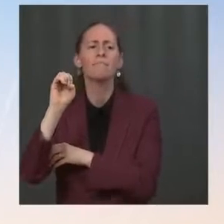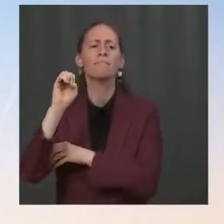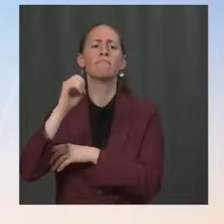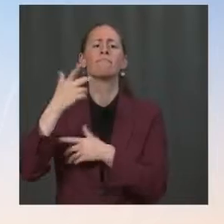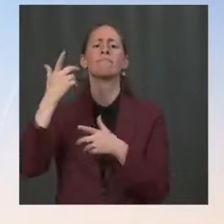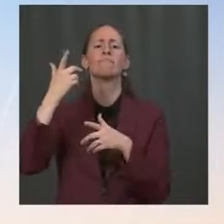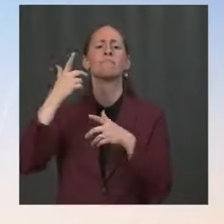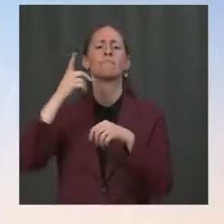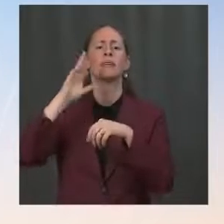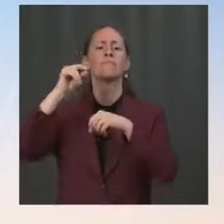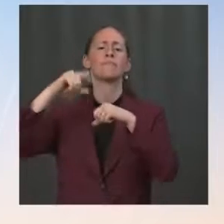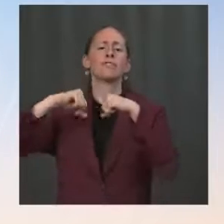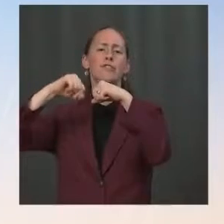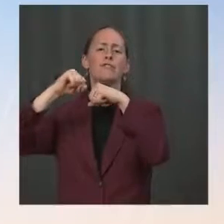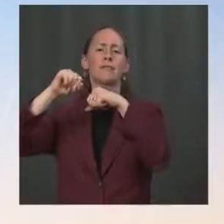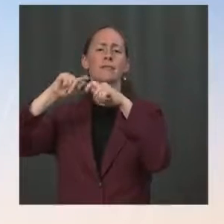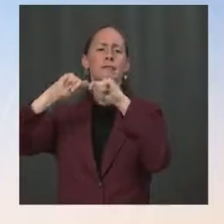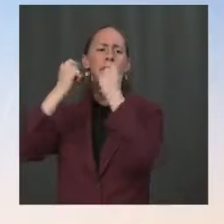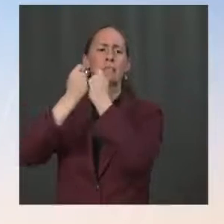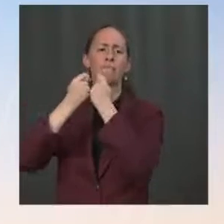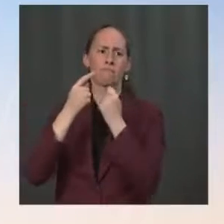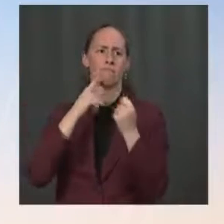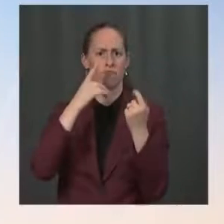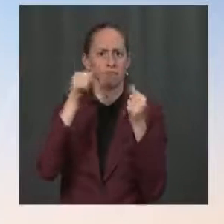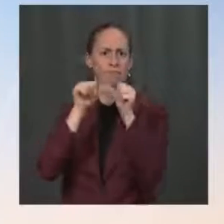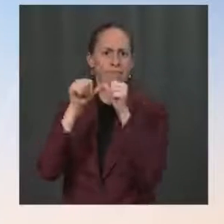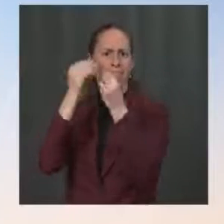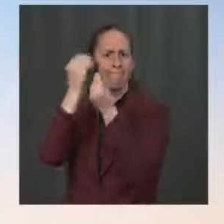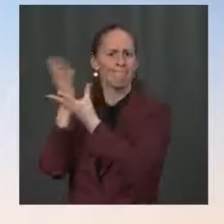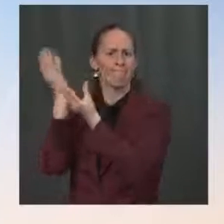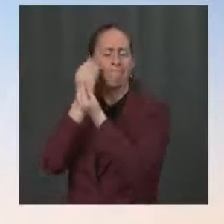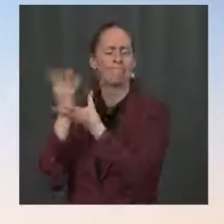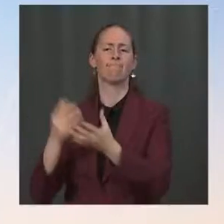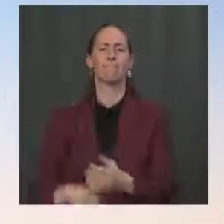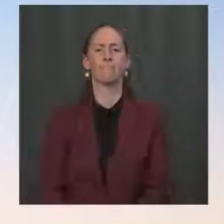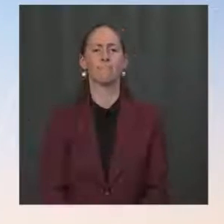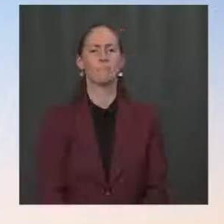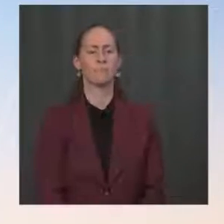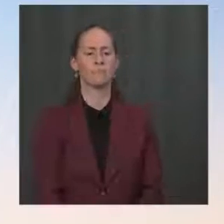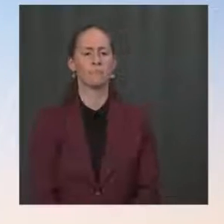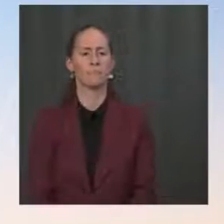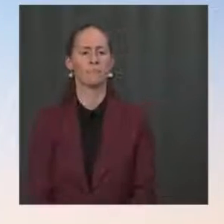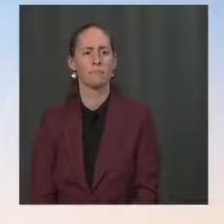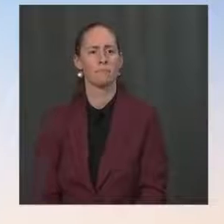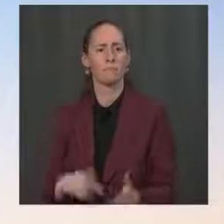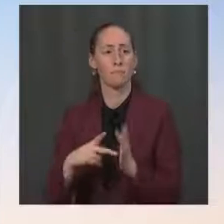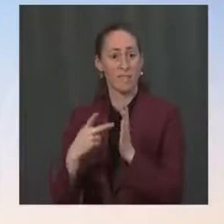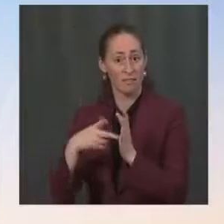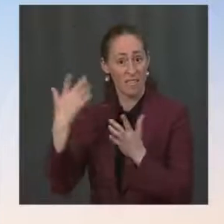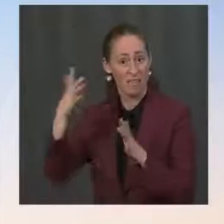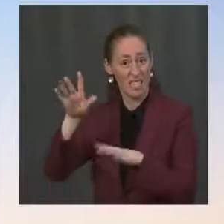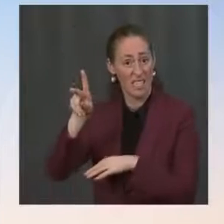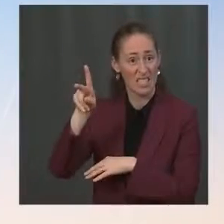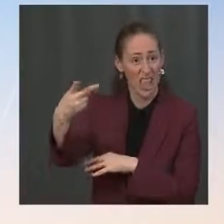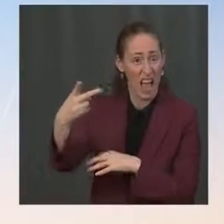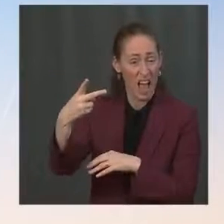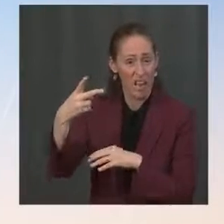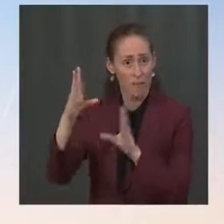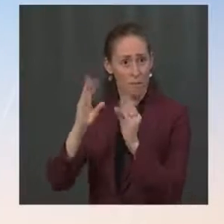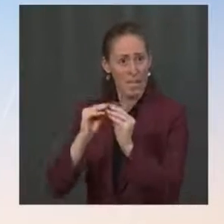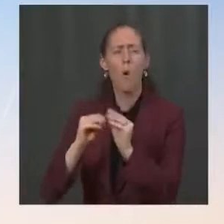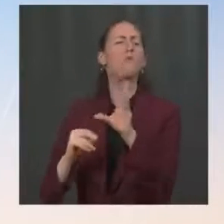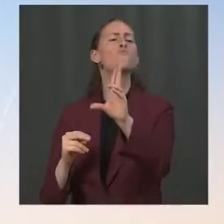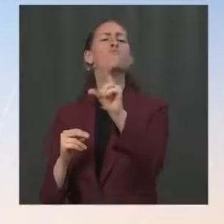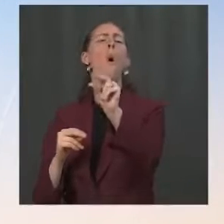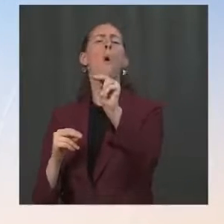receiving updates on what's happening on the ground. Was there ever a second meeting of that entire national security team with the president in the sit room again? No, this was just regular ongoing